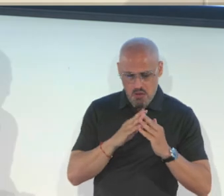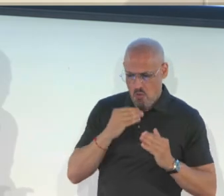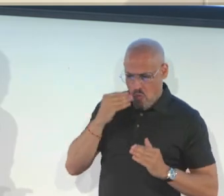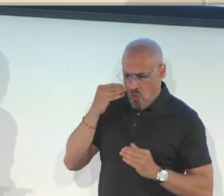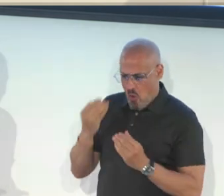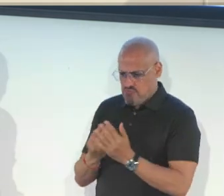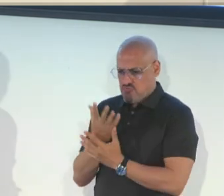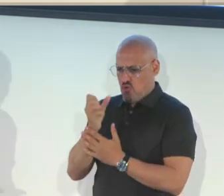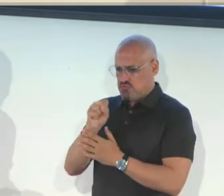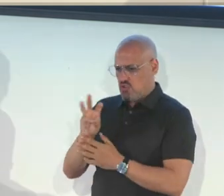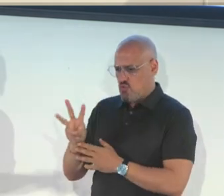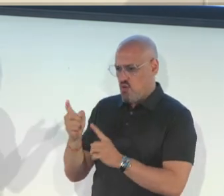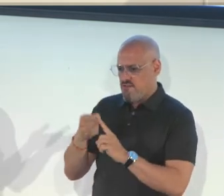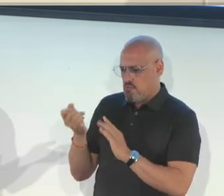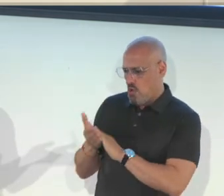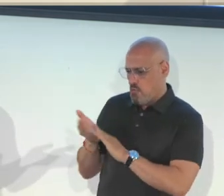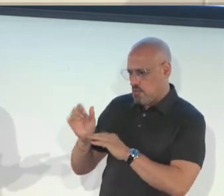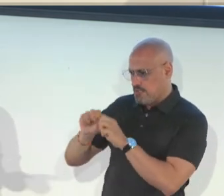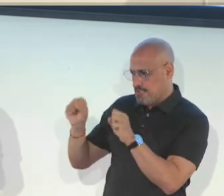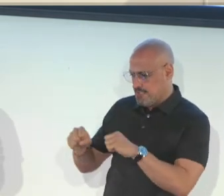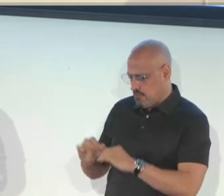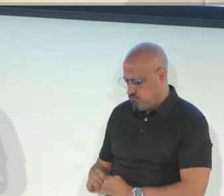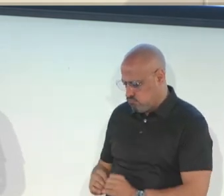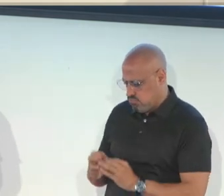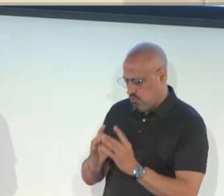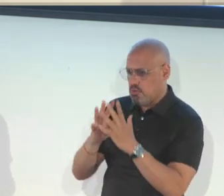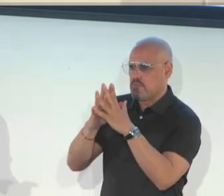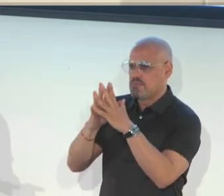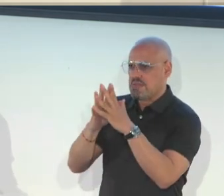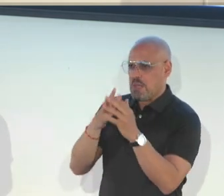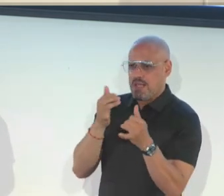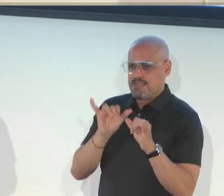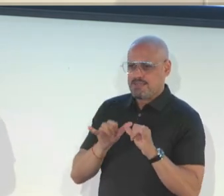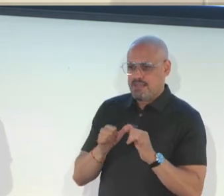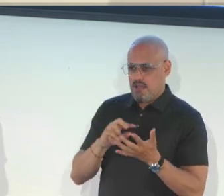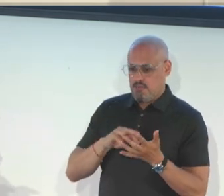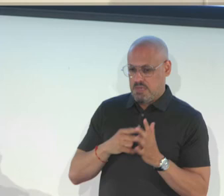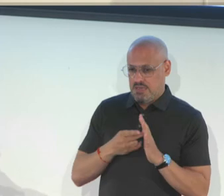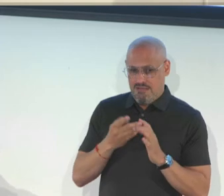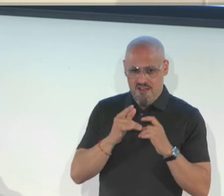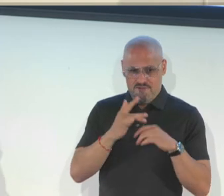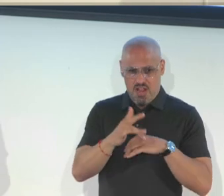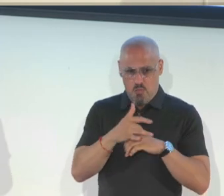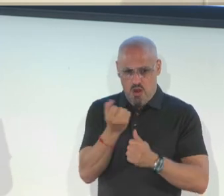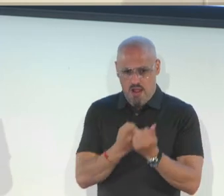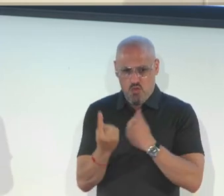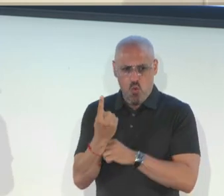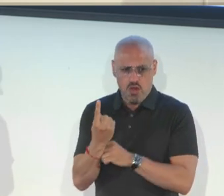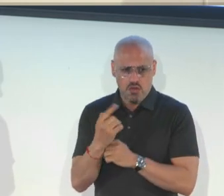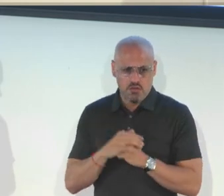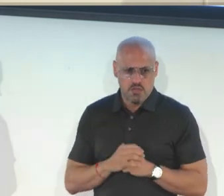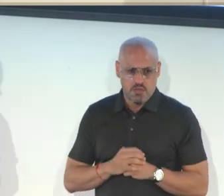homegrown software from the operating system up at scale so that this is something that's available to everyone?